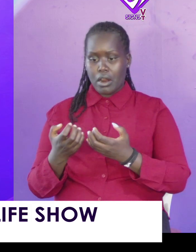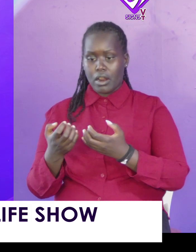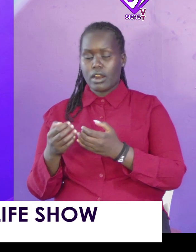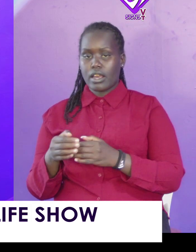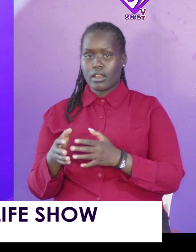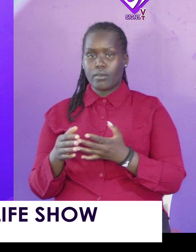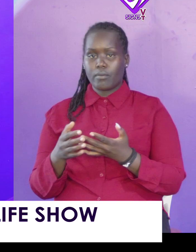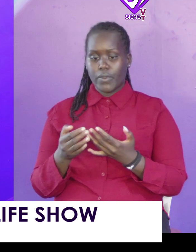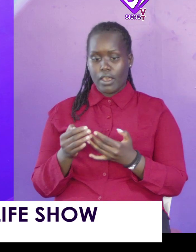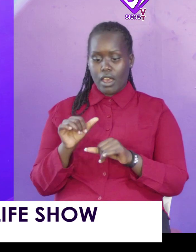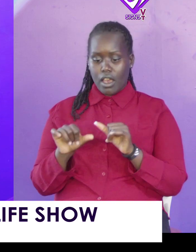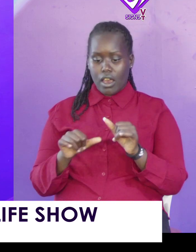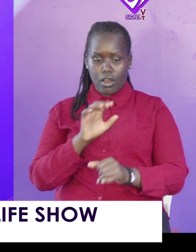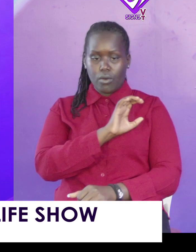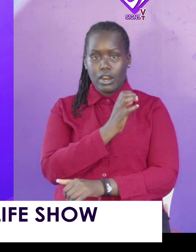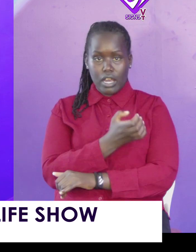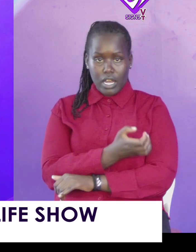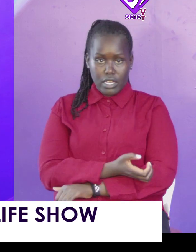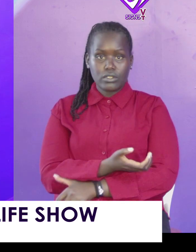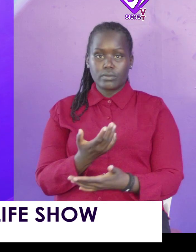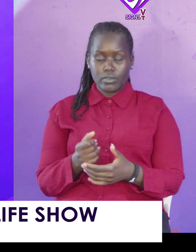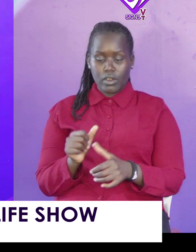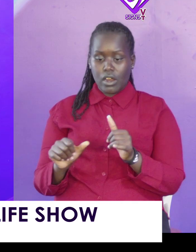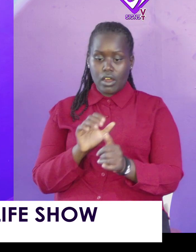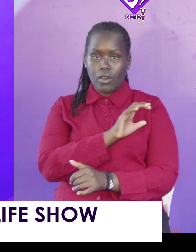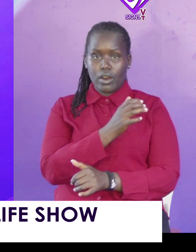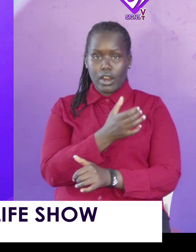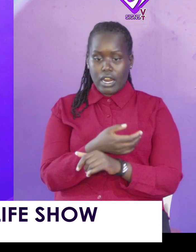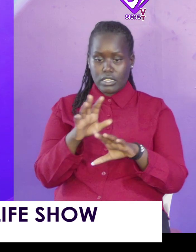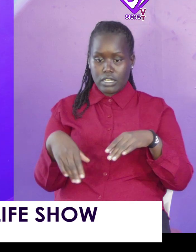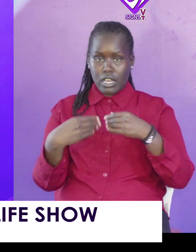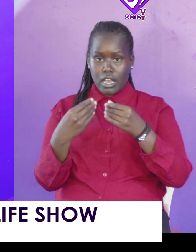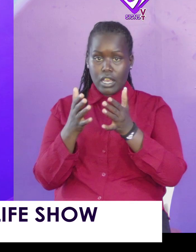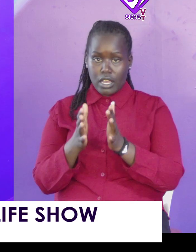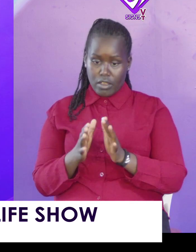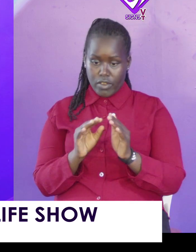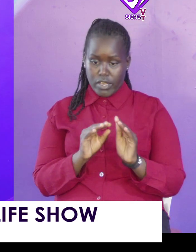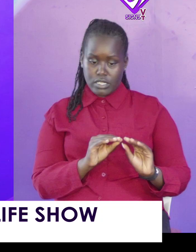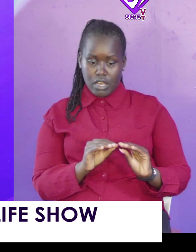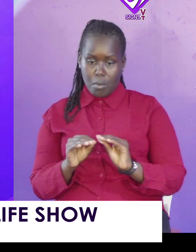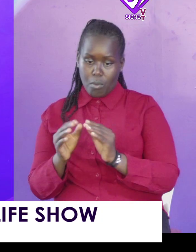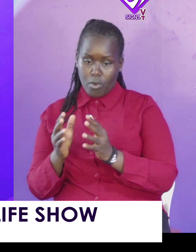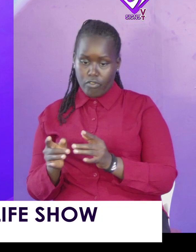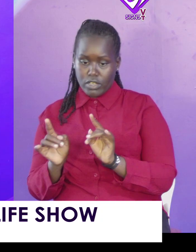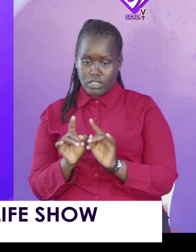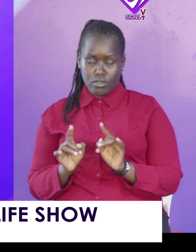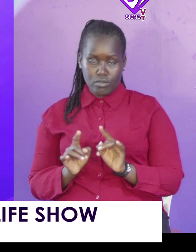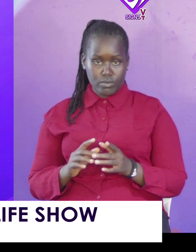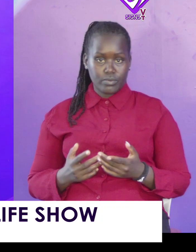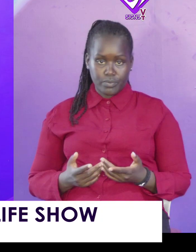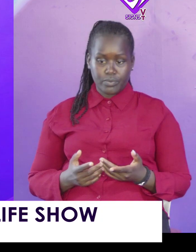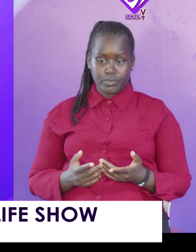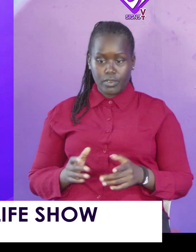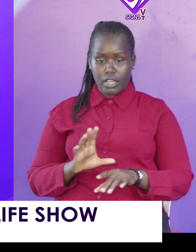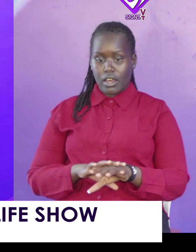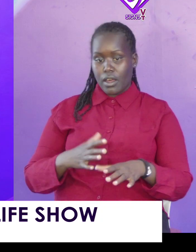around energy. Get around energy givers. Get around movers and shakers. Get